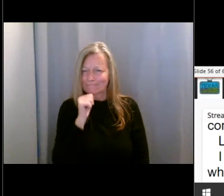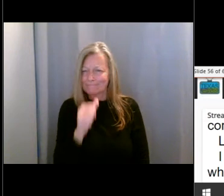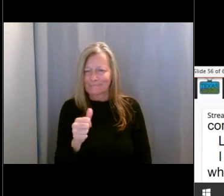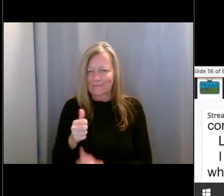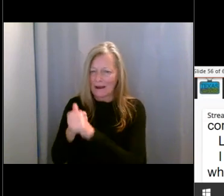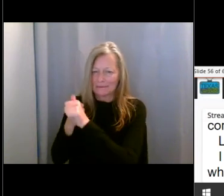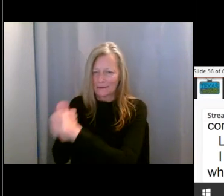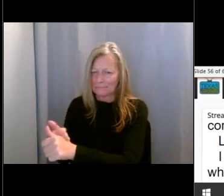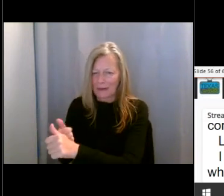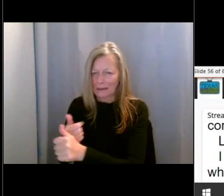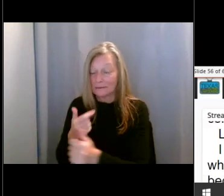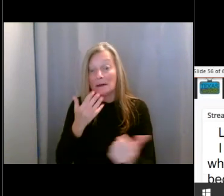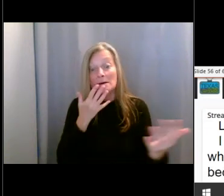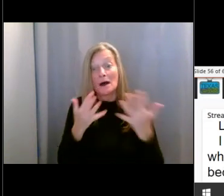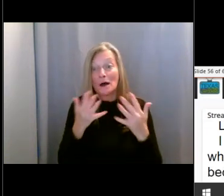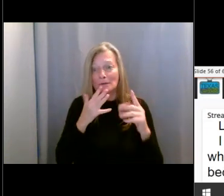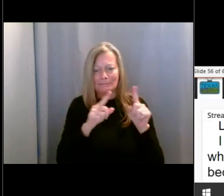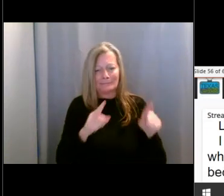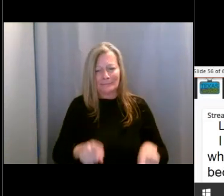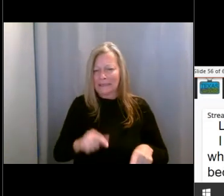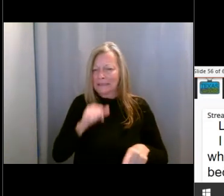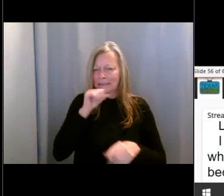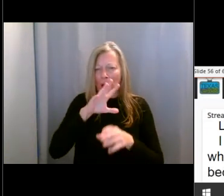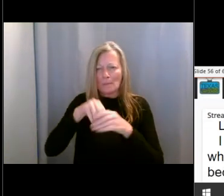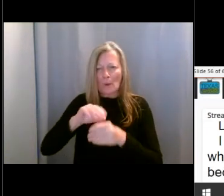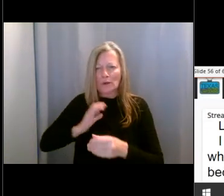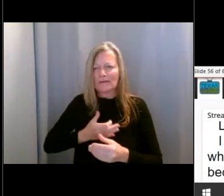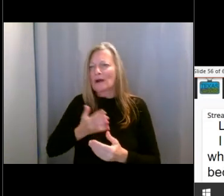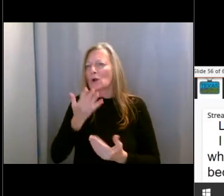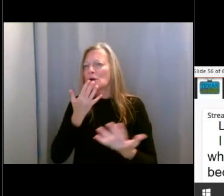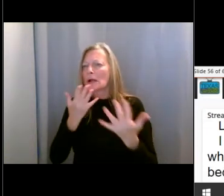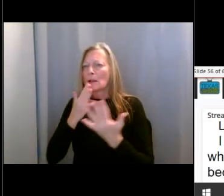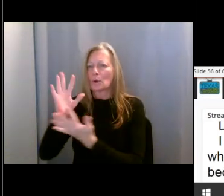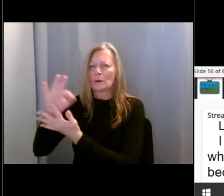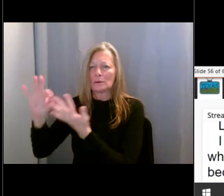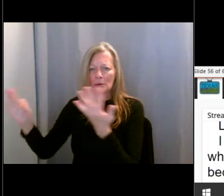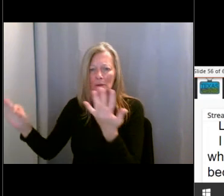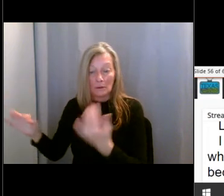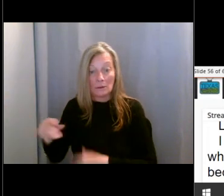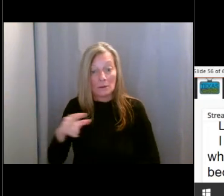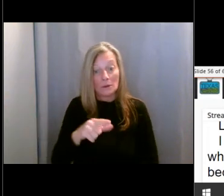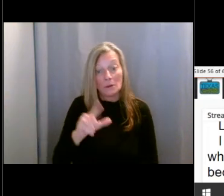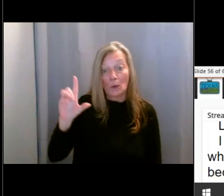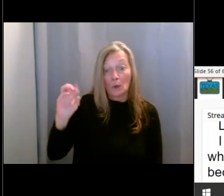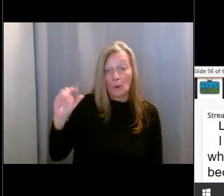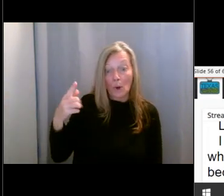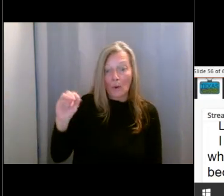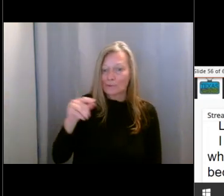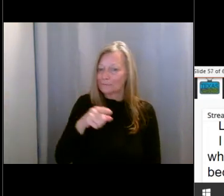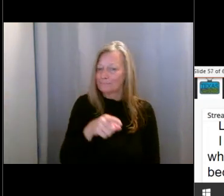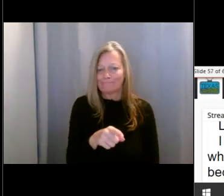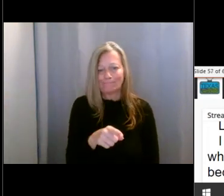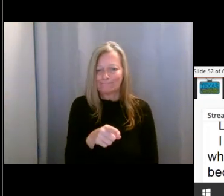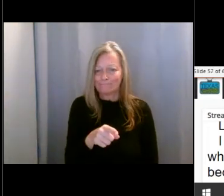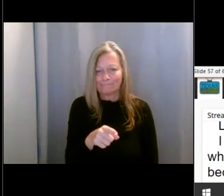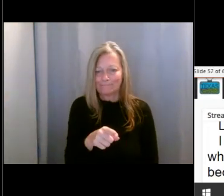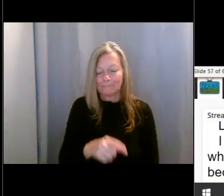colors are not part of our color palette, and the logo is not the white reverse logo on the dark.